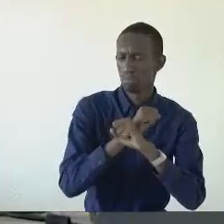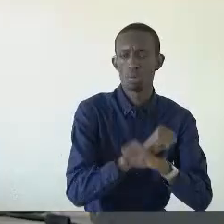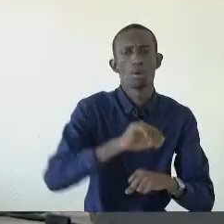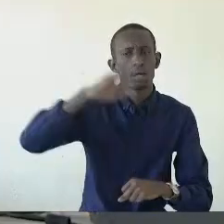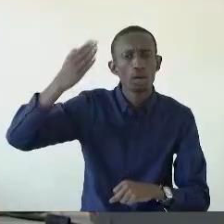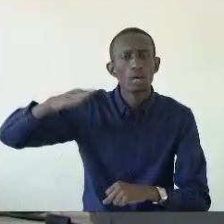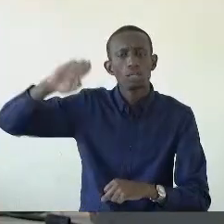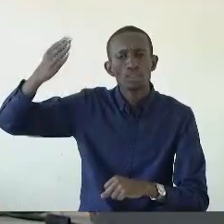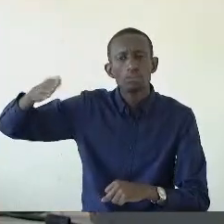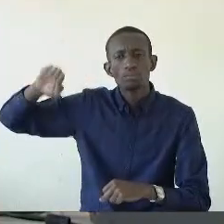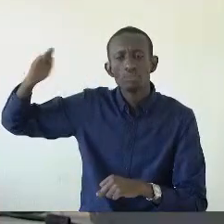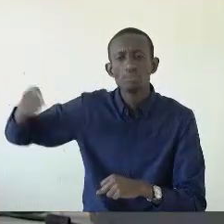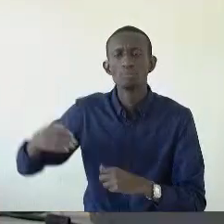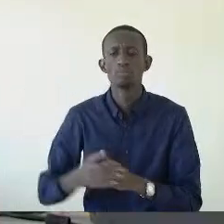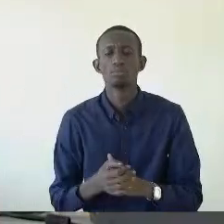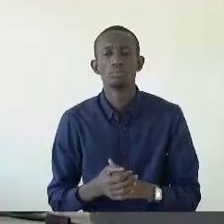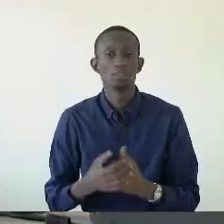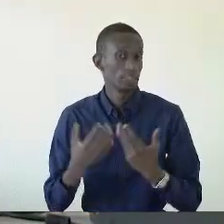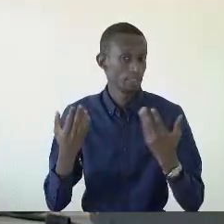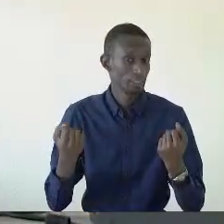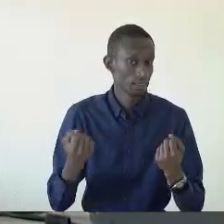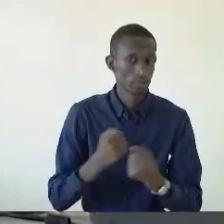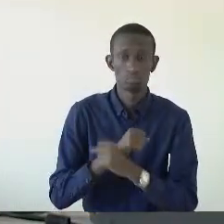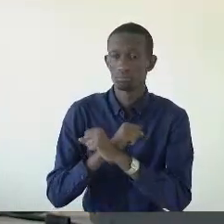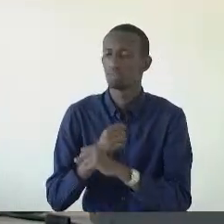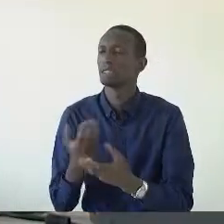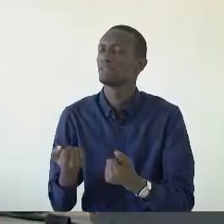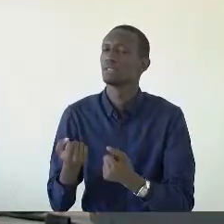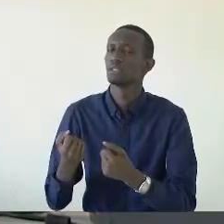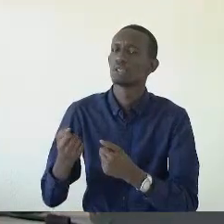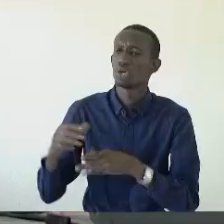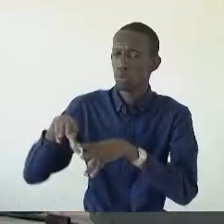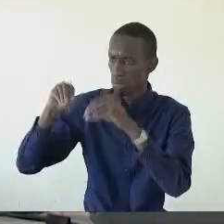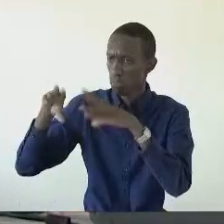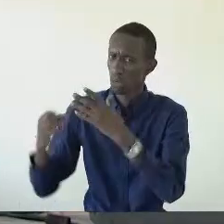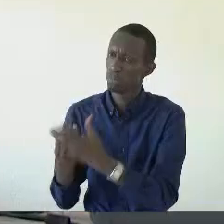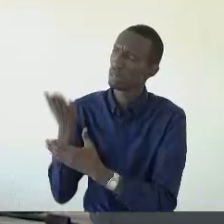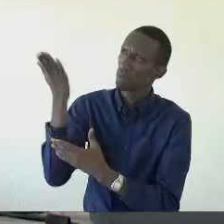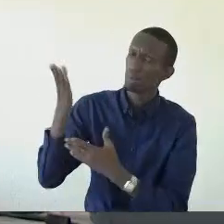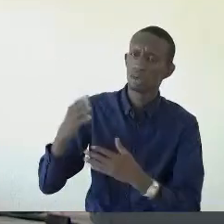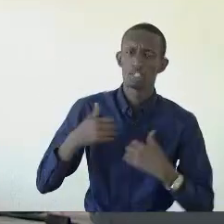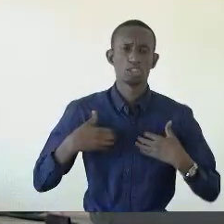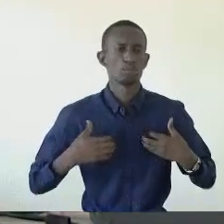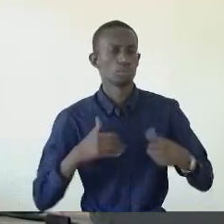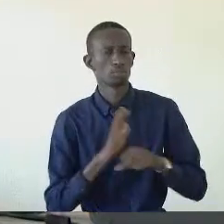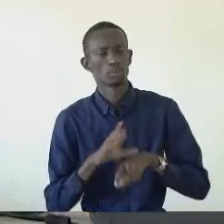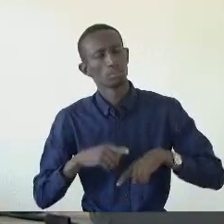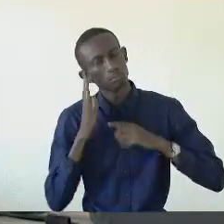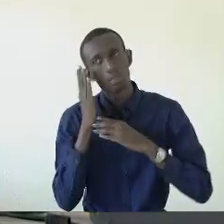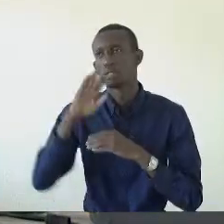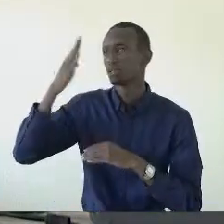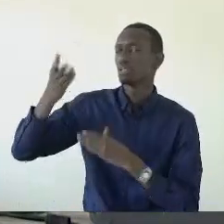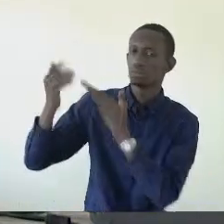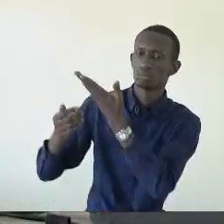mountains. They have different plants. They have different animals. Let us